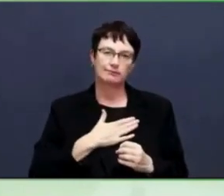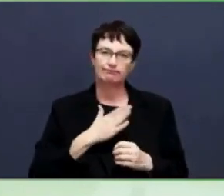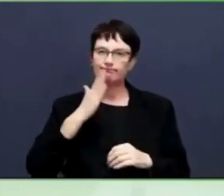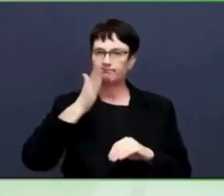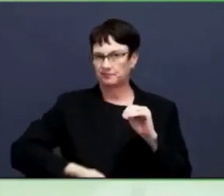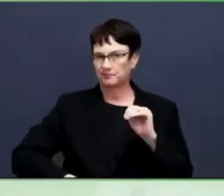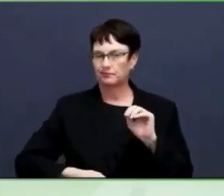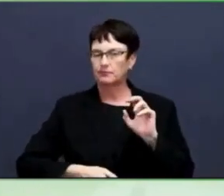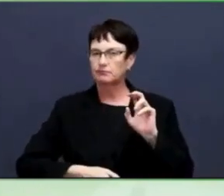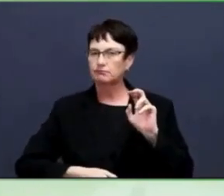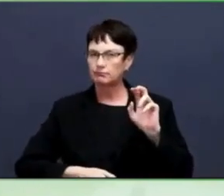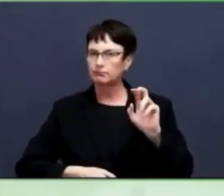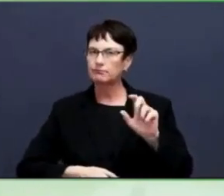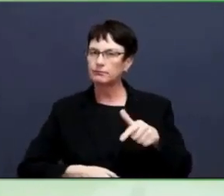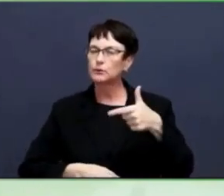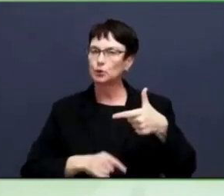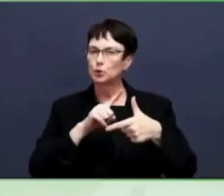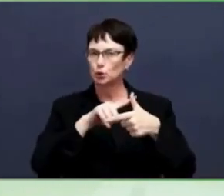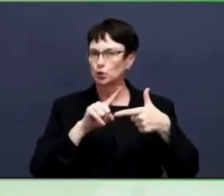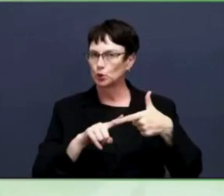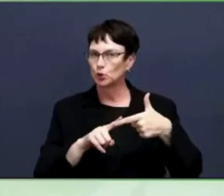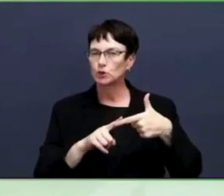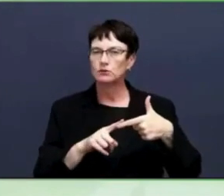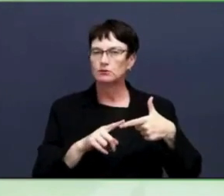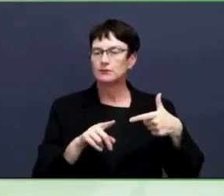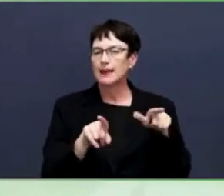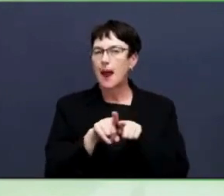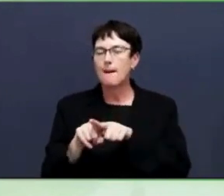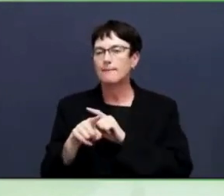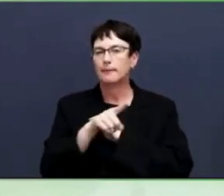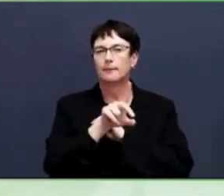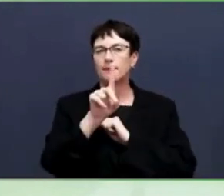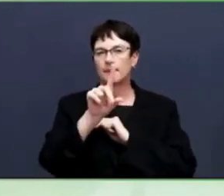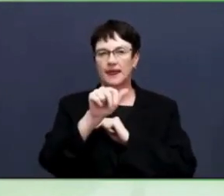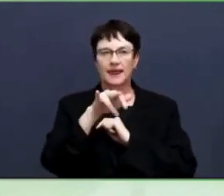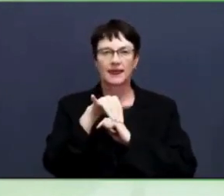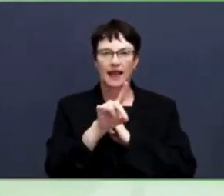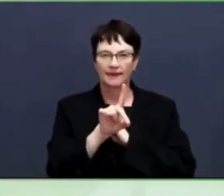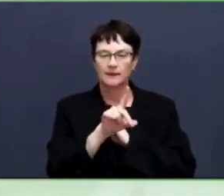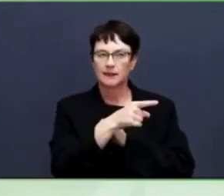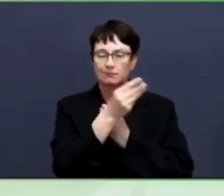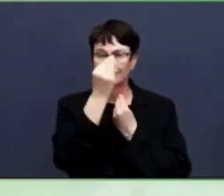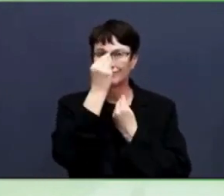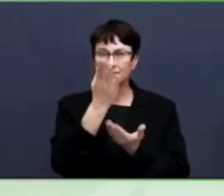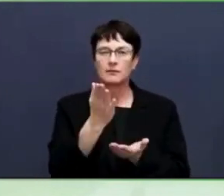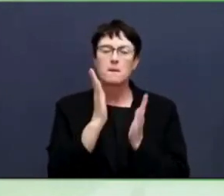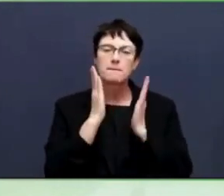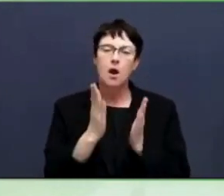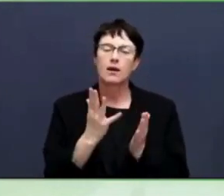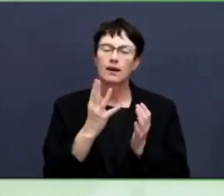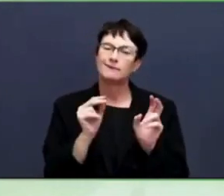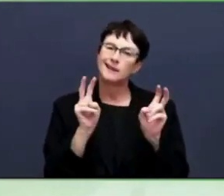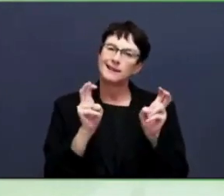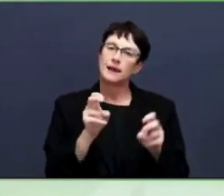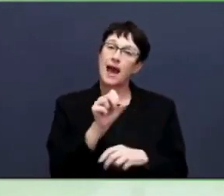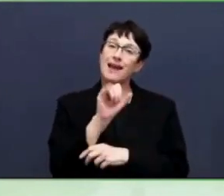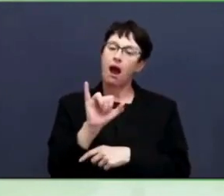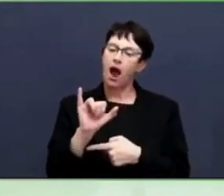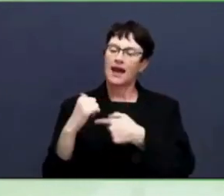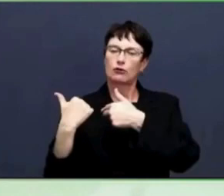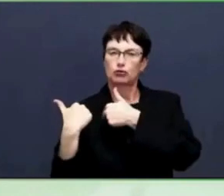every time you're in a discussion about ethical and responsible AI, and they're talking about race and gender, to say, and what about